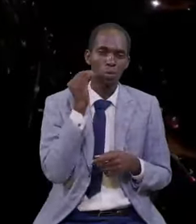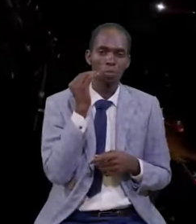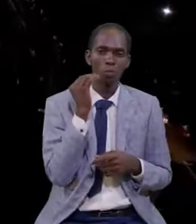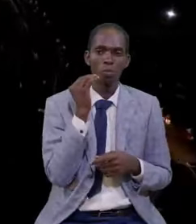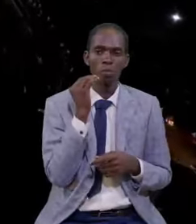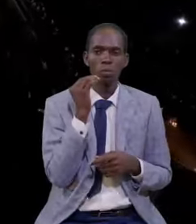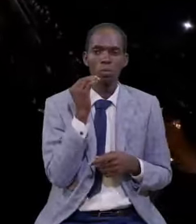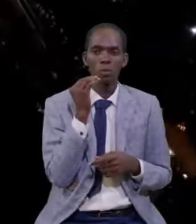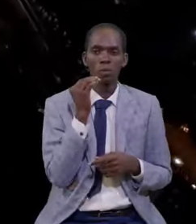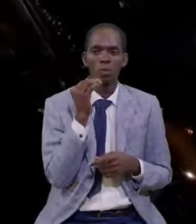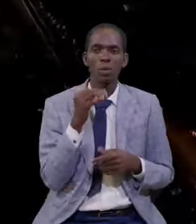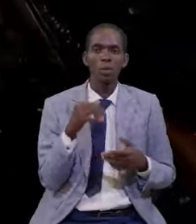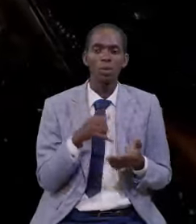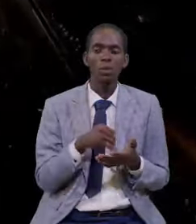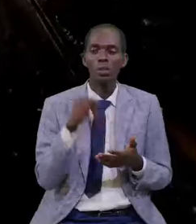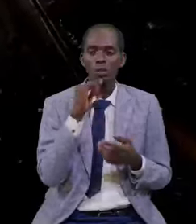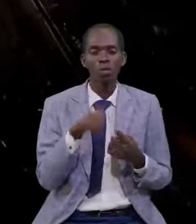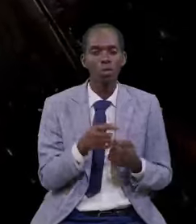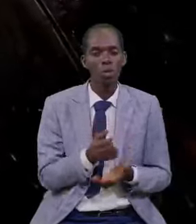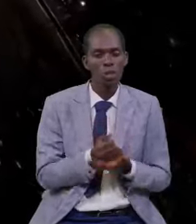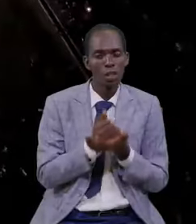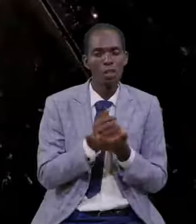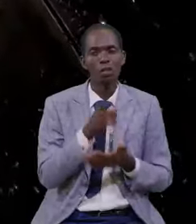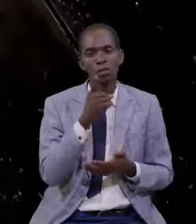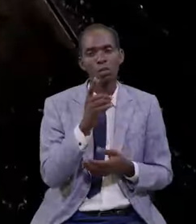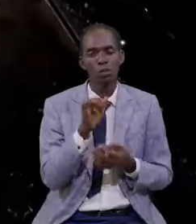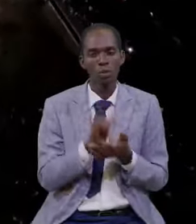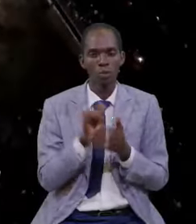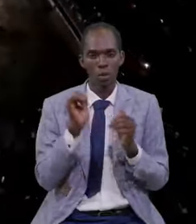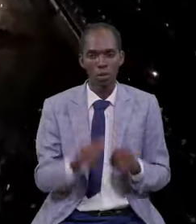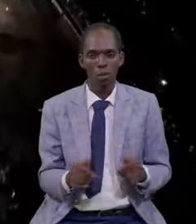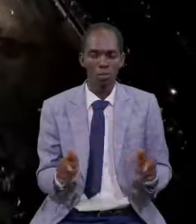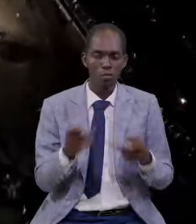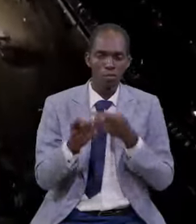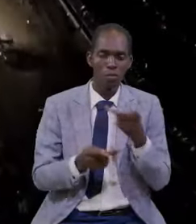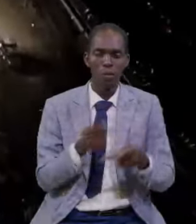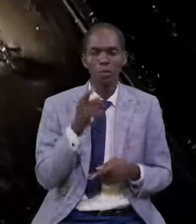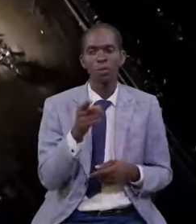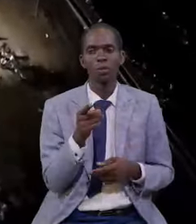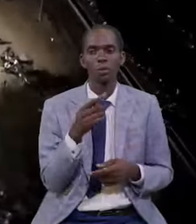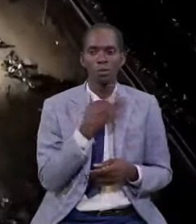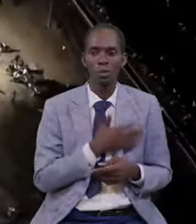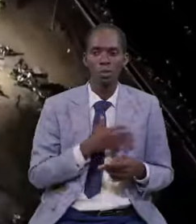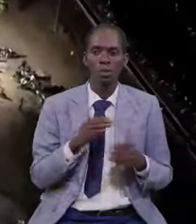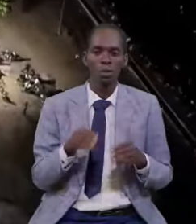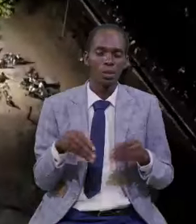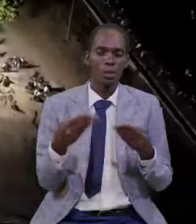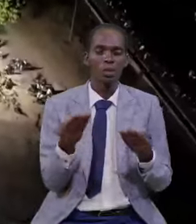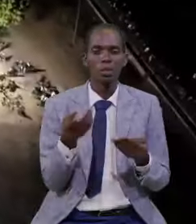can trust you and help you. So, please give the counselors the correct